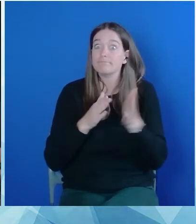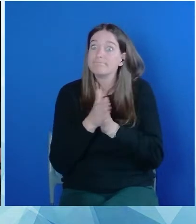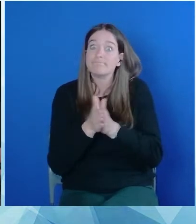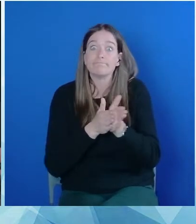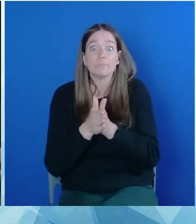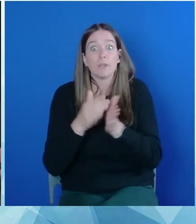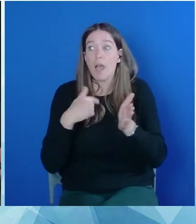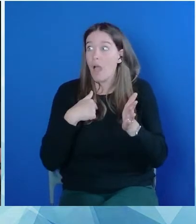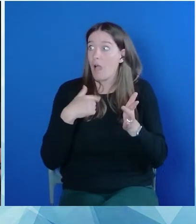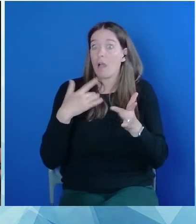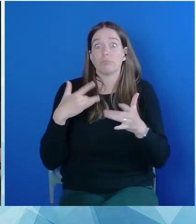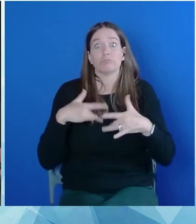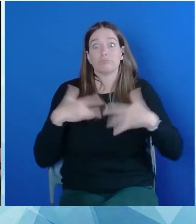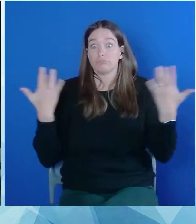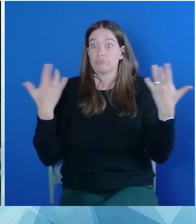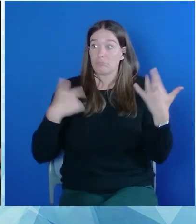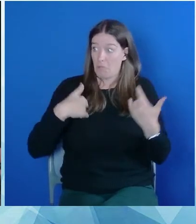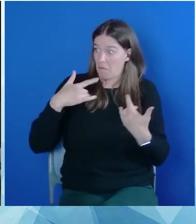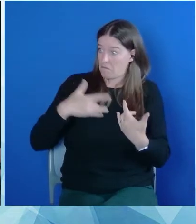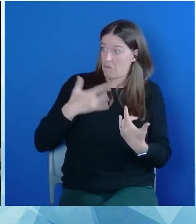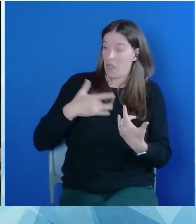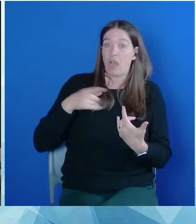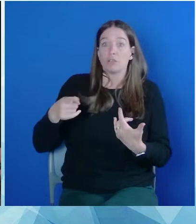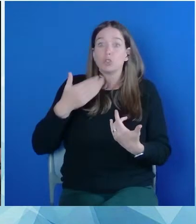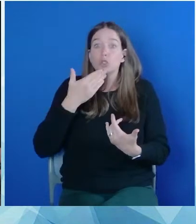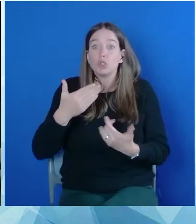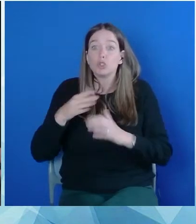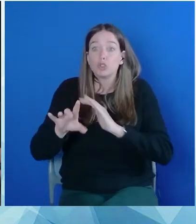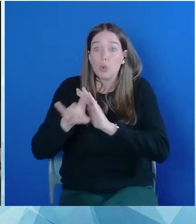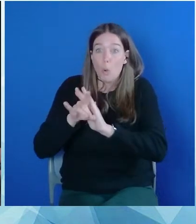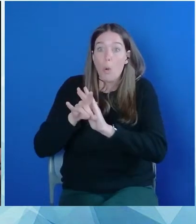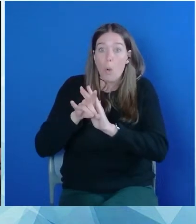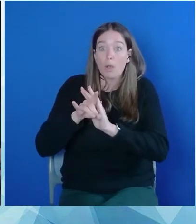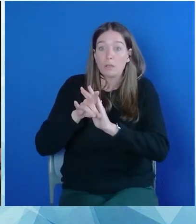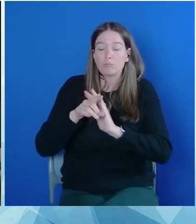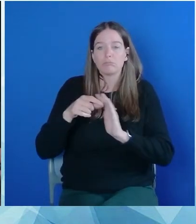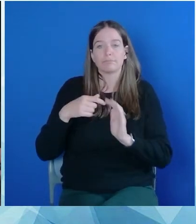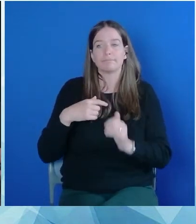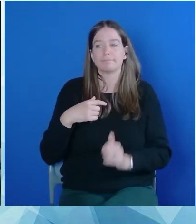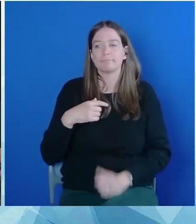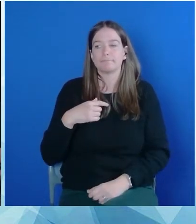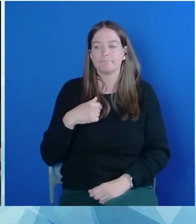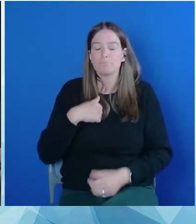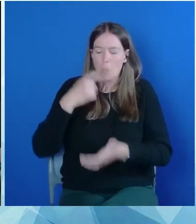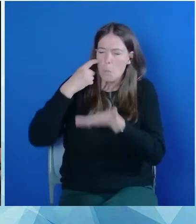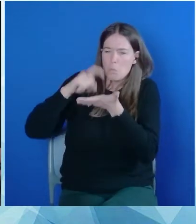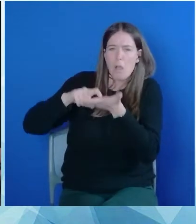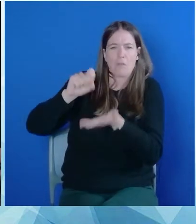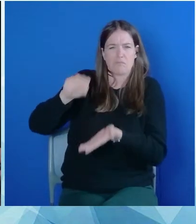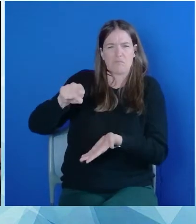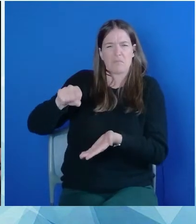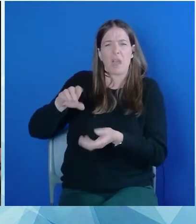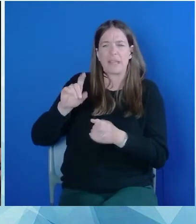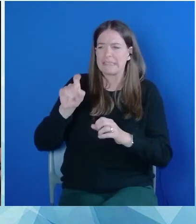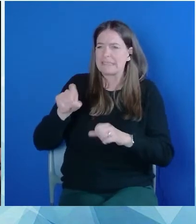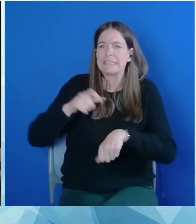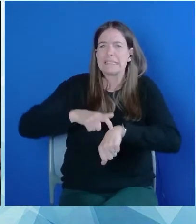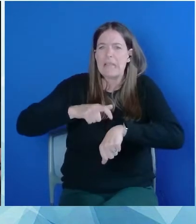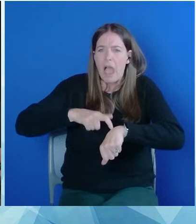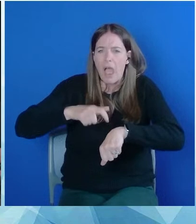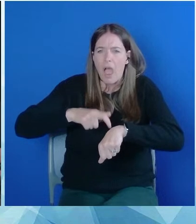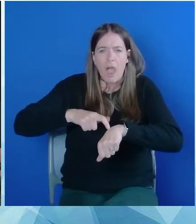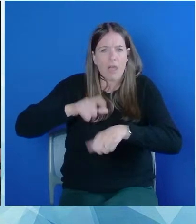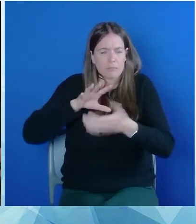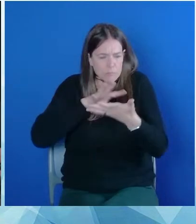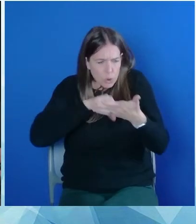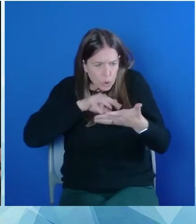I thought he was a good choice, and I recognized that it would take time for him to learn about